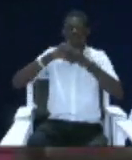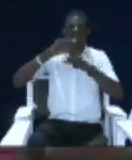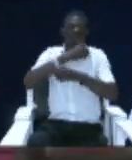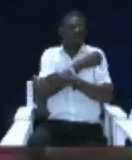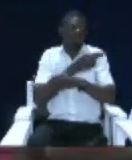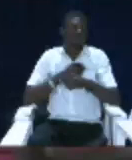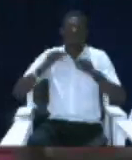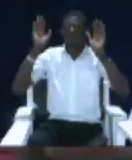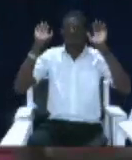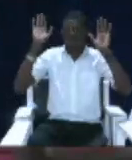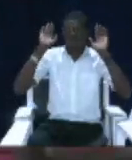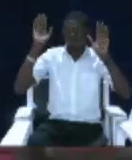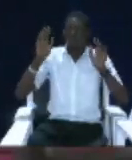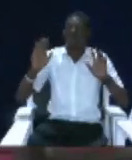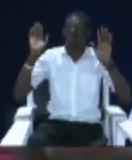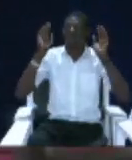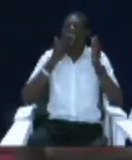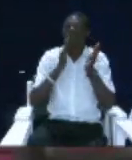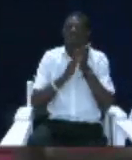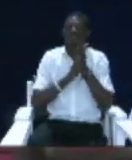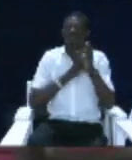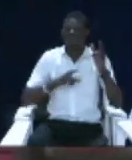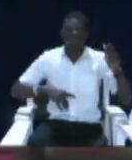Wonderful. Praise the Lord.